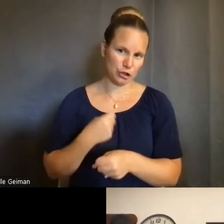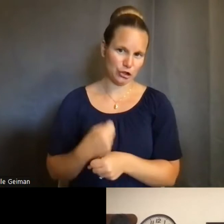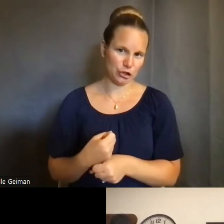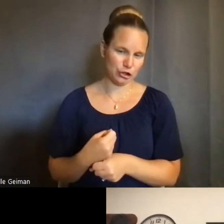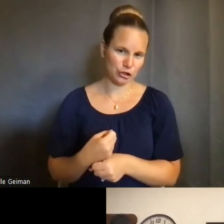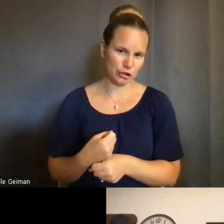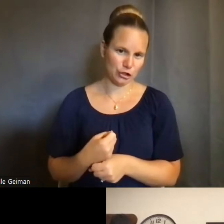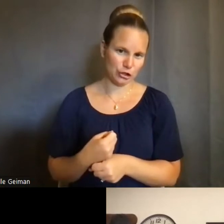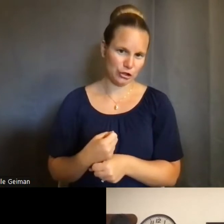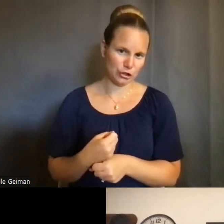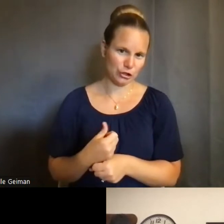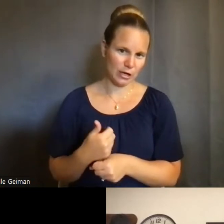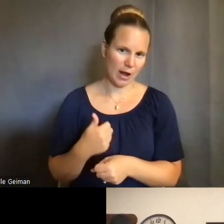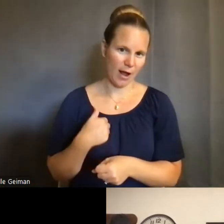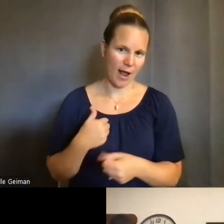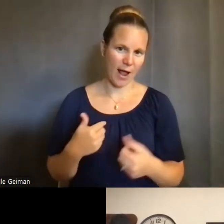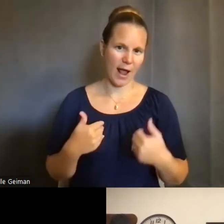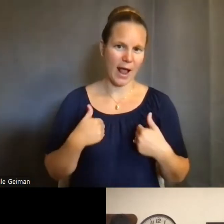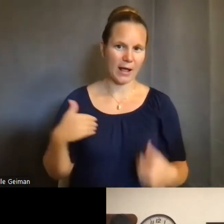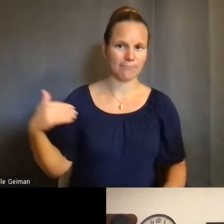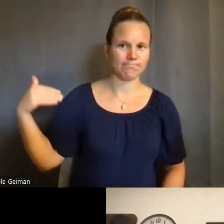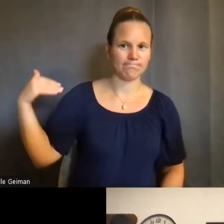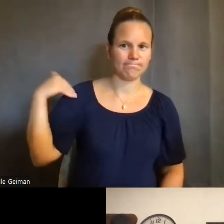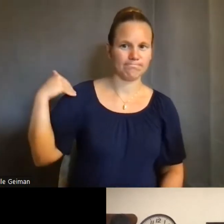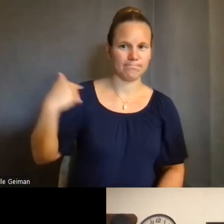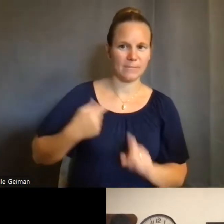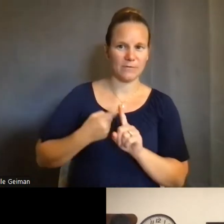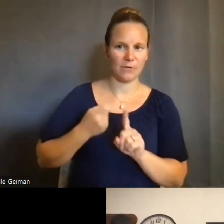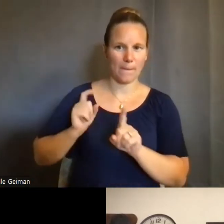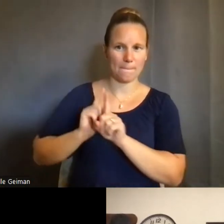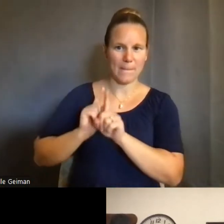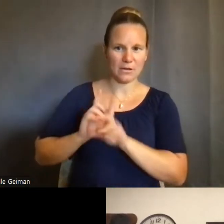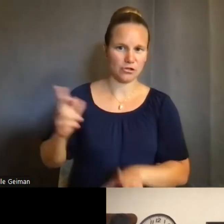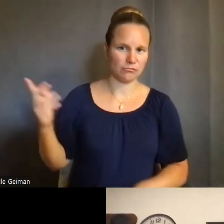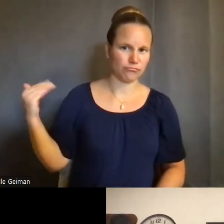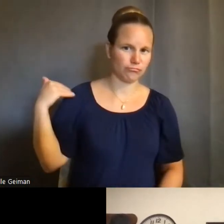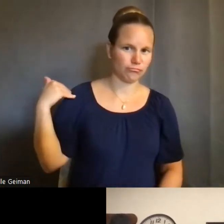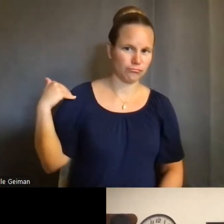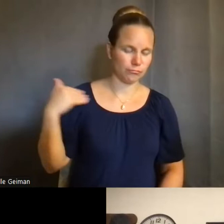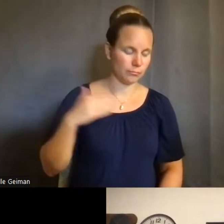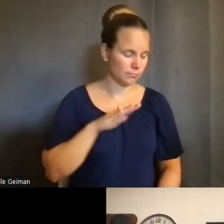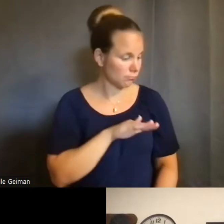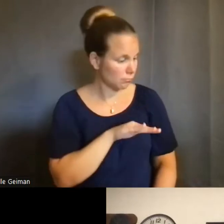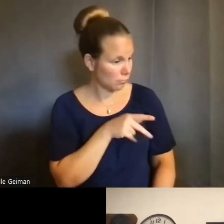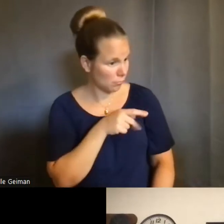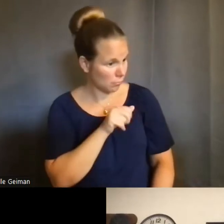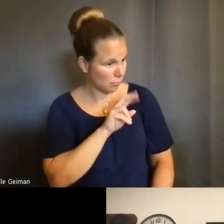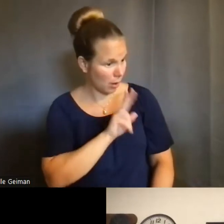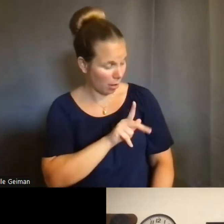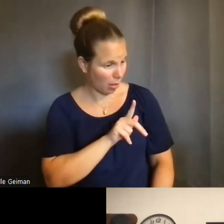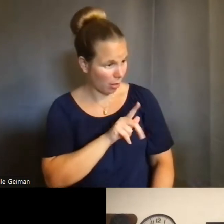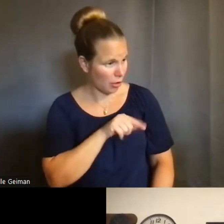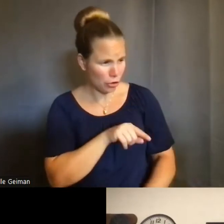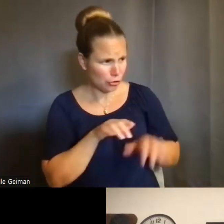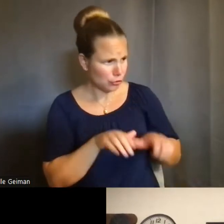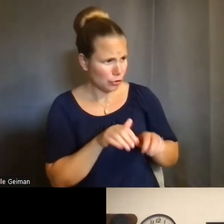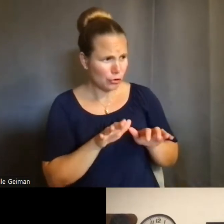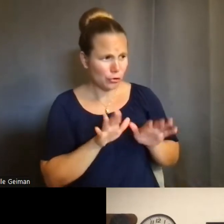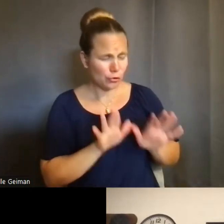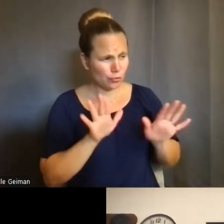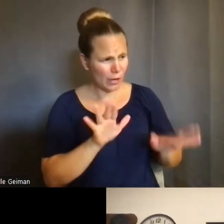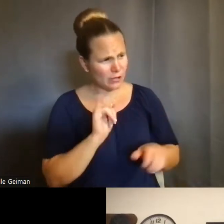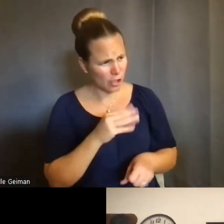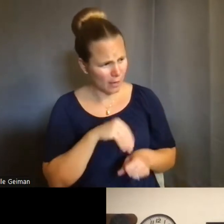the proverbial shoulder tap from one of my mentors, and he came to me and he said, "Paul, you're doing a great job in your